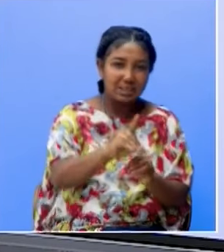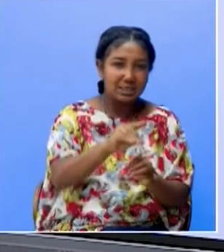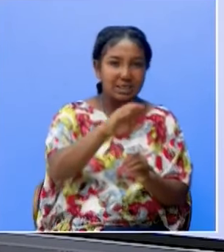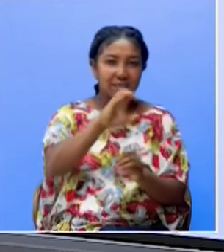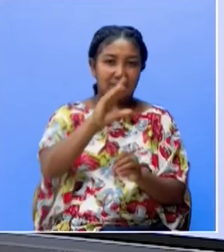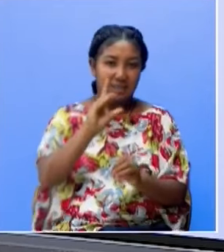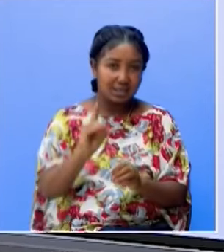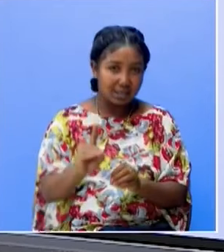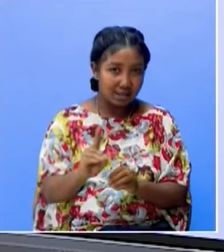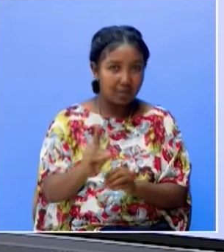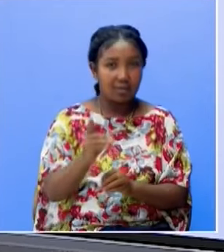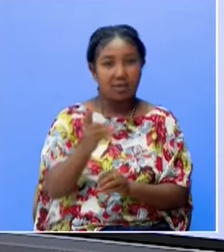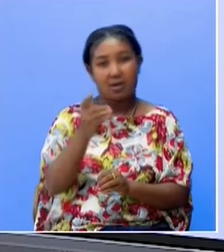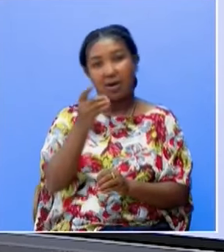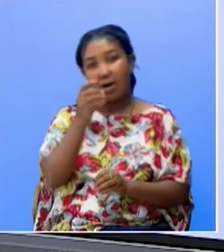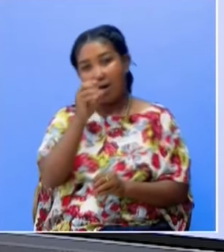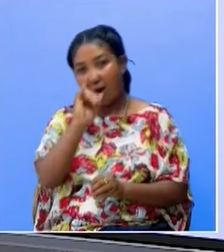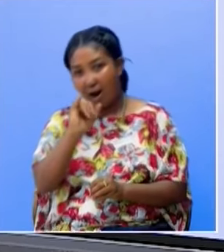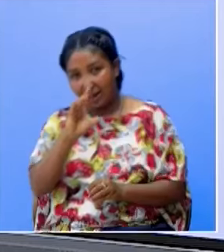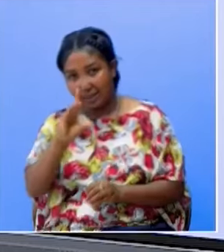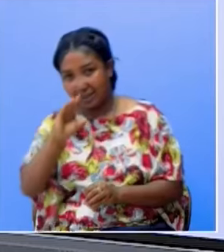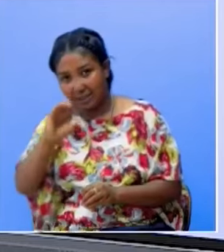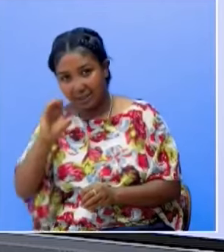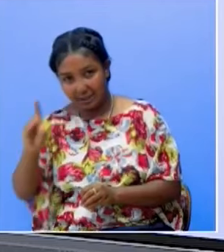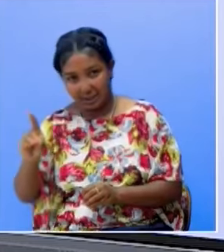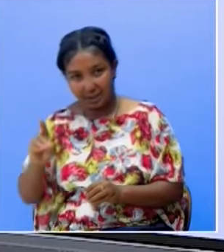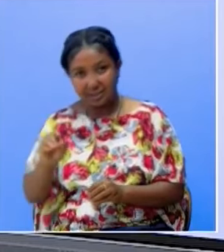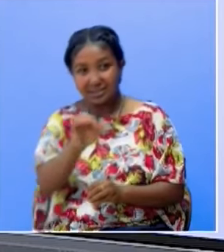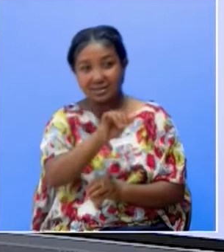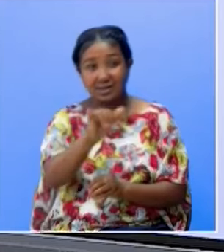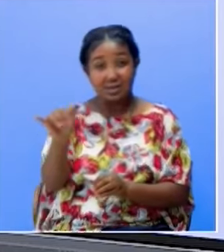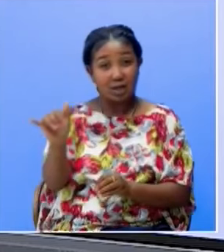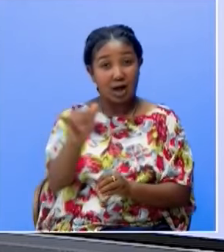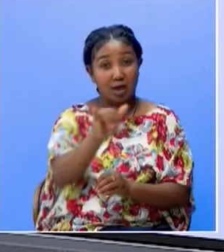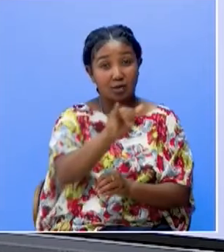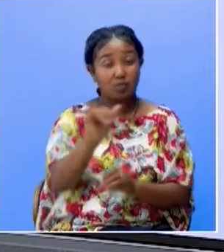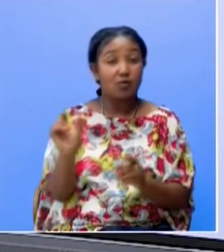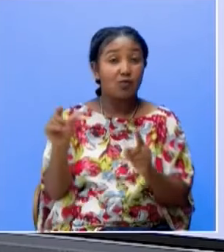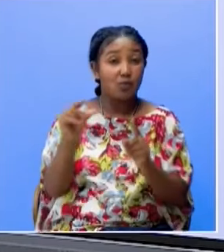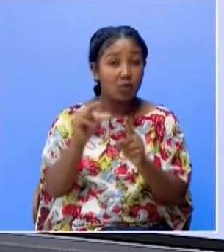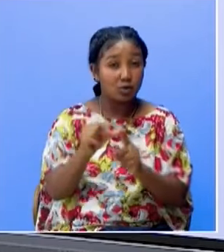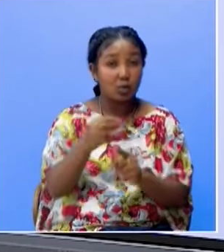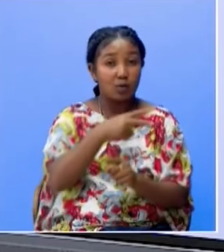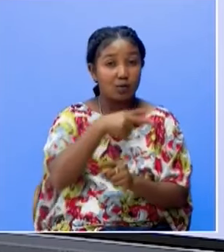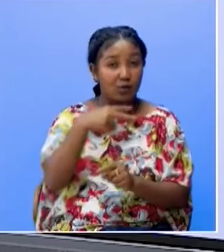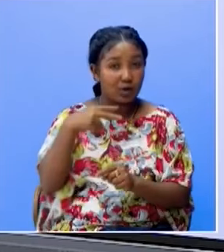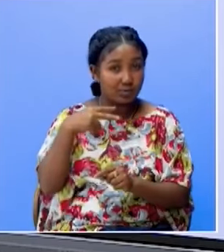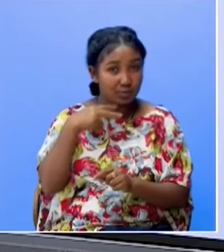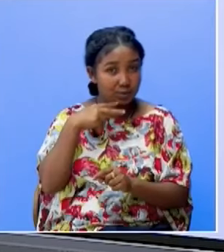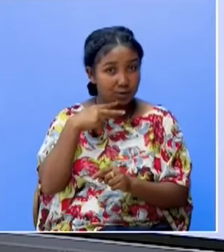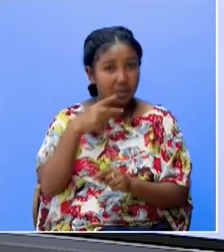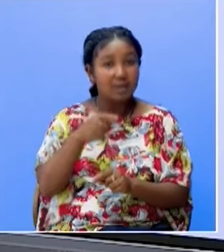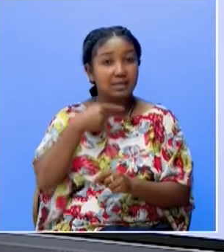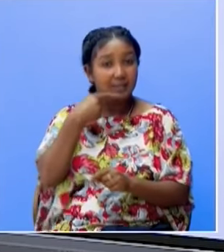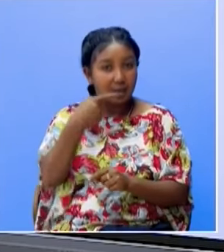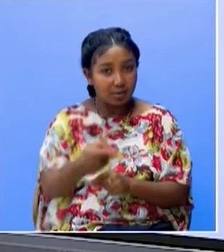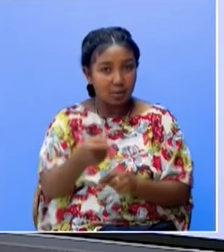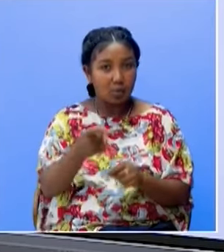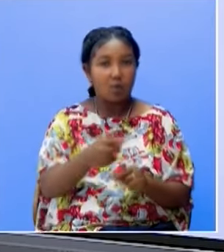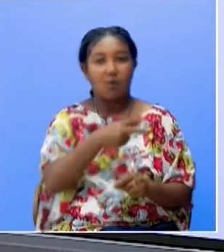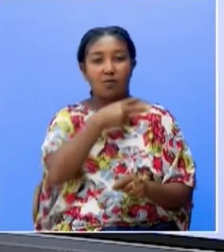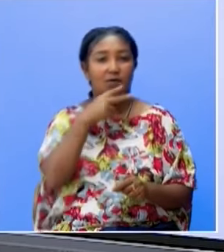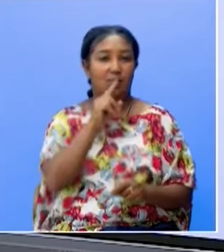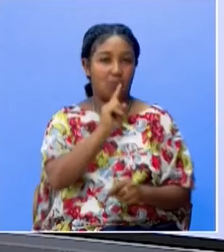ed, ied. Such kinds of words or verbs can be said verb